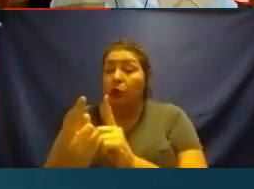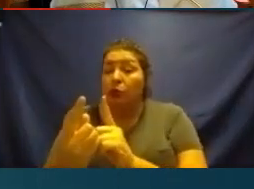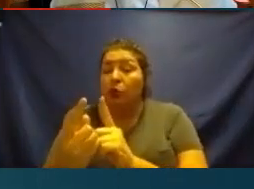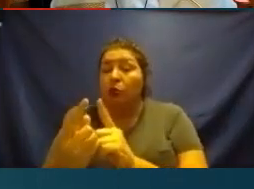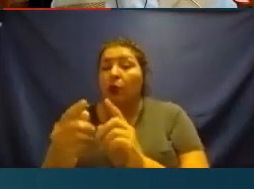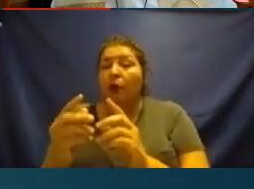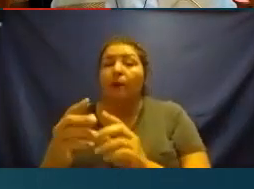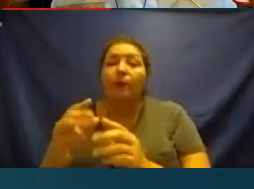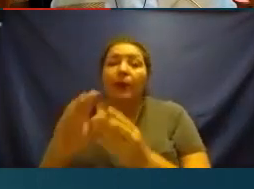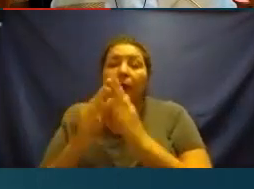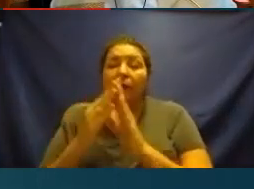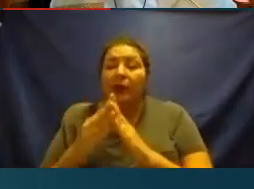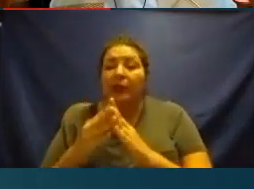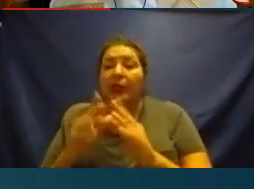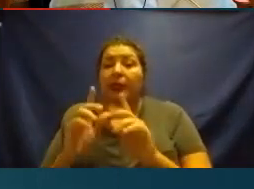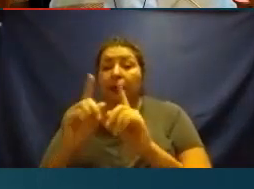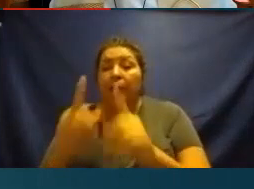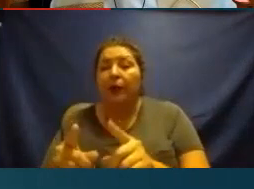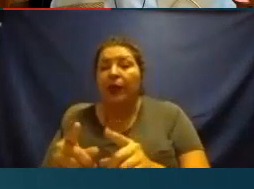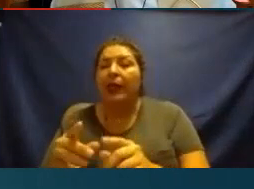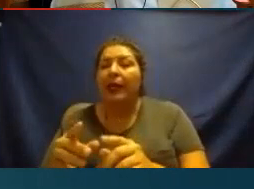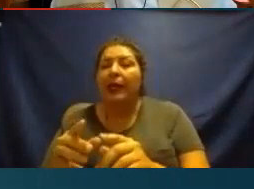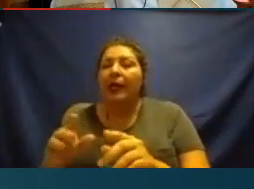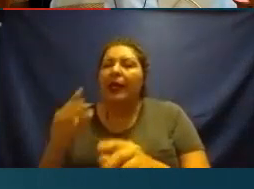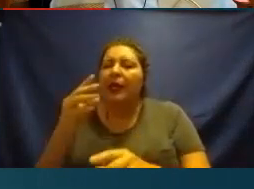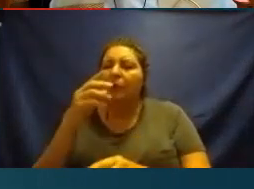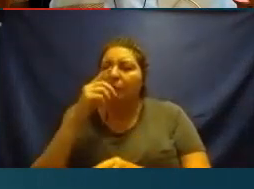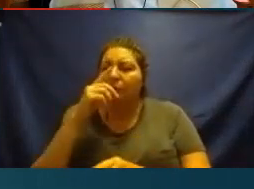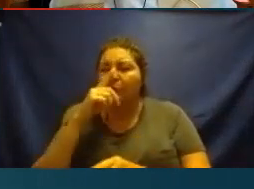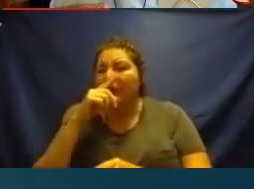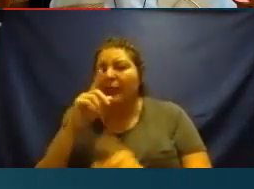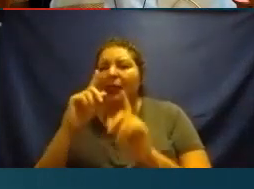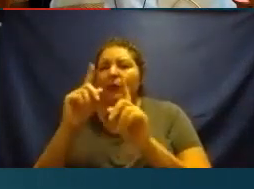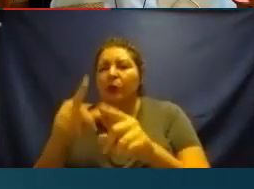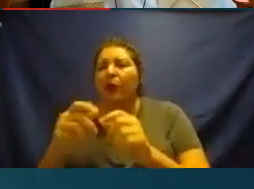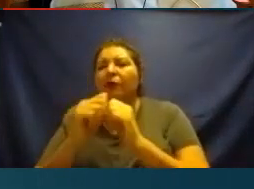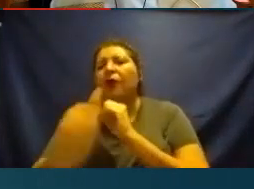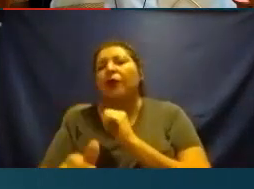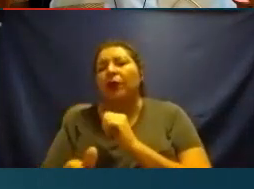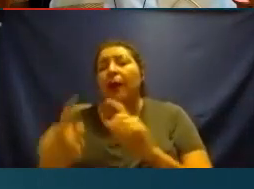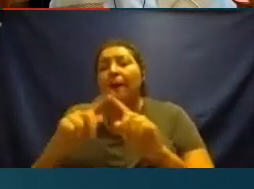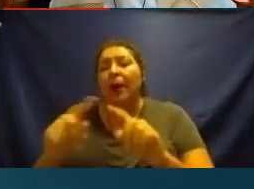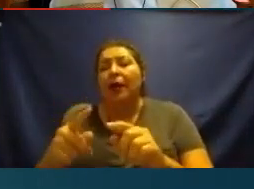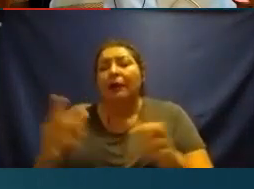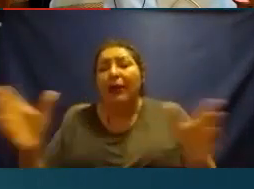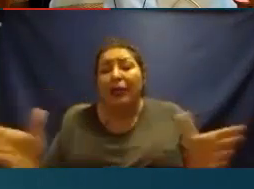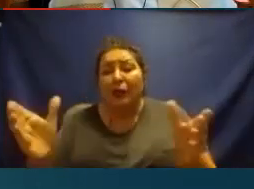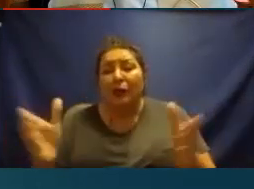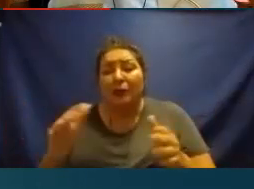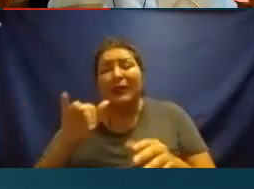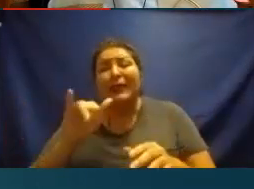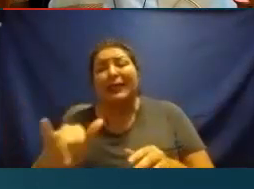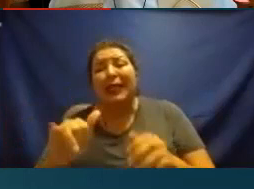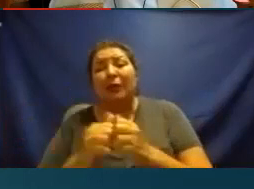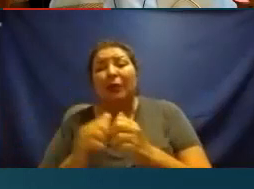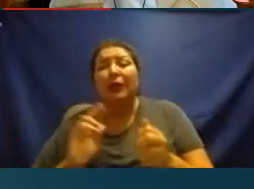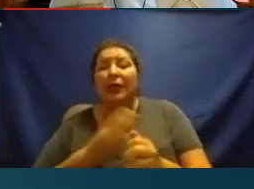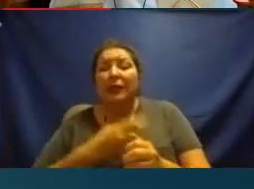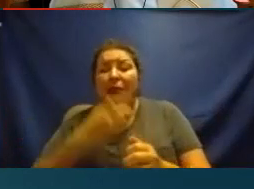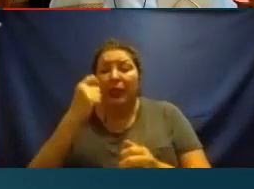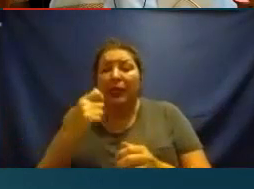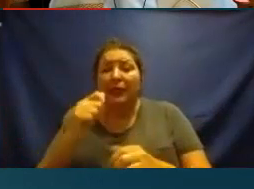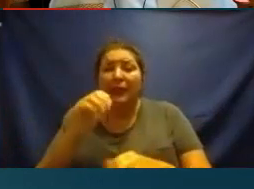acted as if he was going further, but they urged him strongly, saying, Stay with us, for it is toward evening,